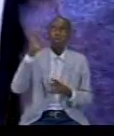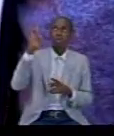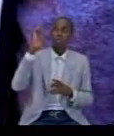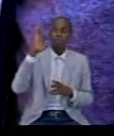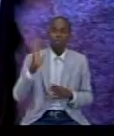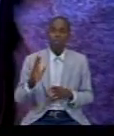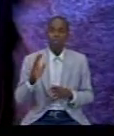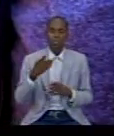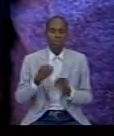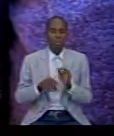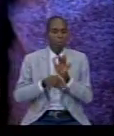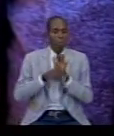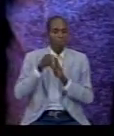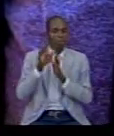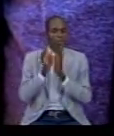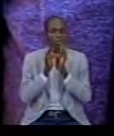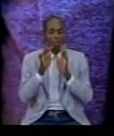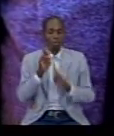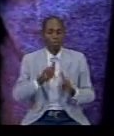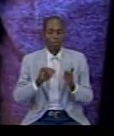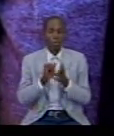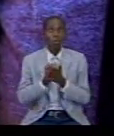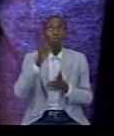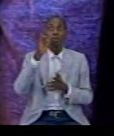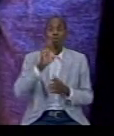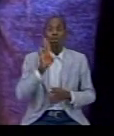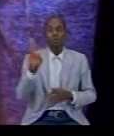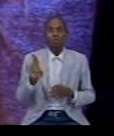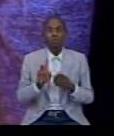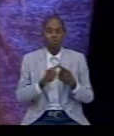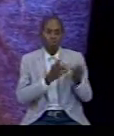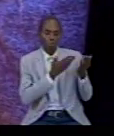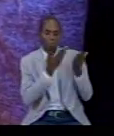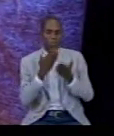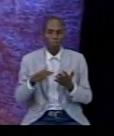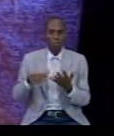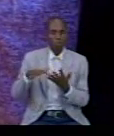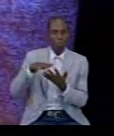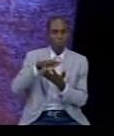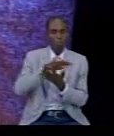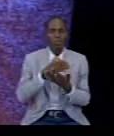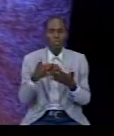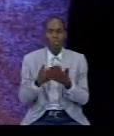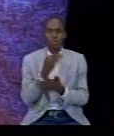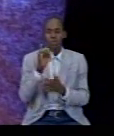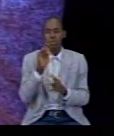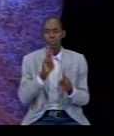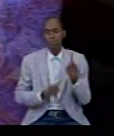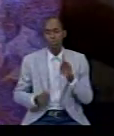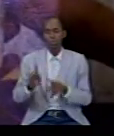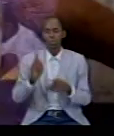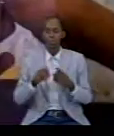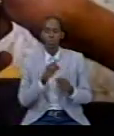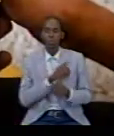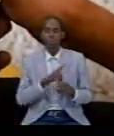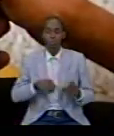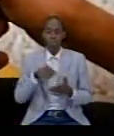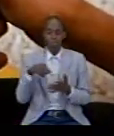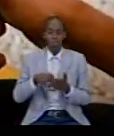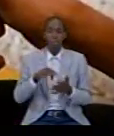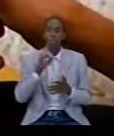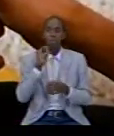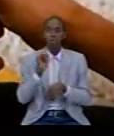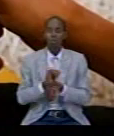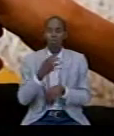Christians or the people that God used to bring these converts to the Lord. Is the work of the soul winner that makes such a person to